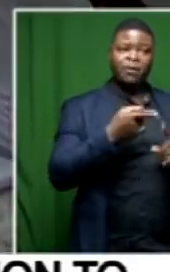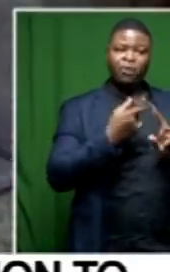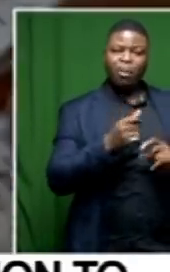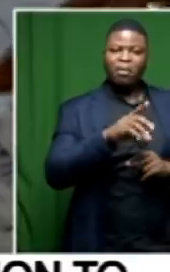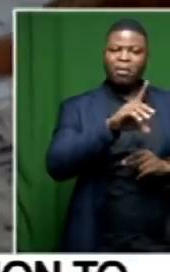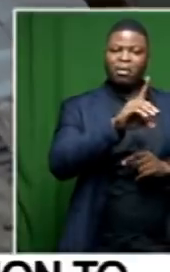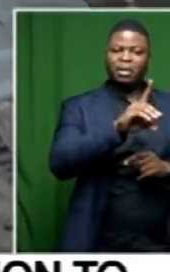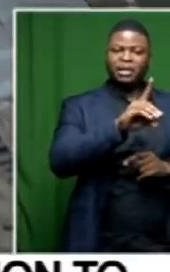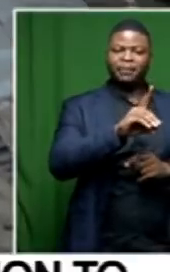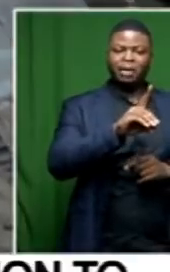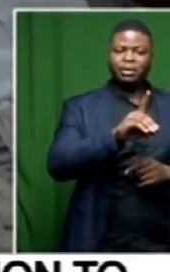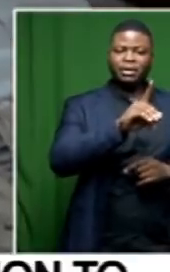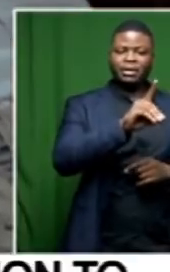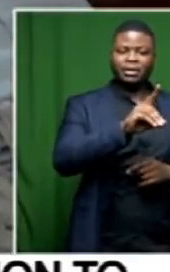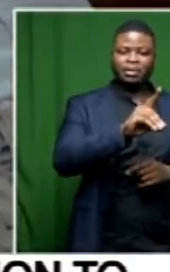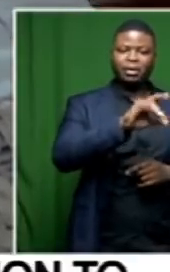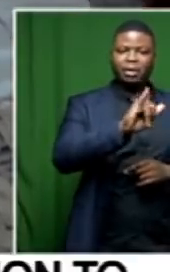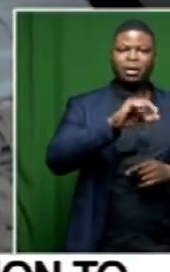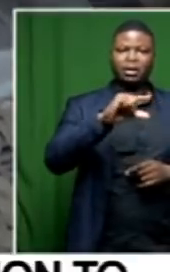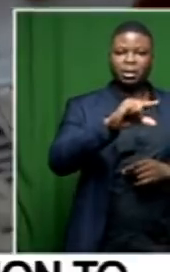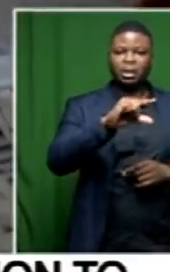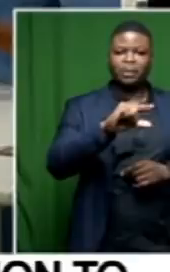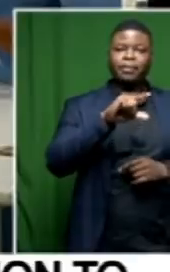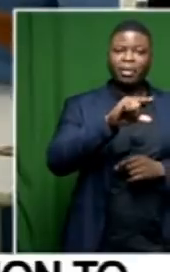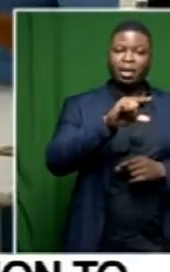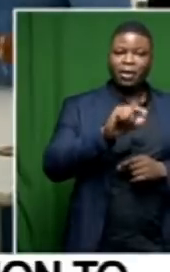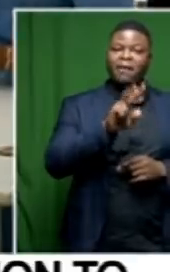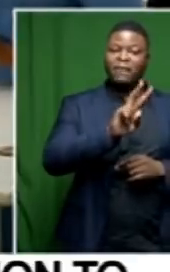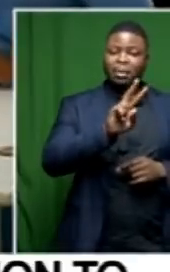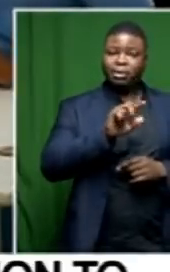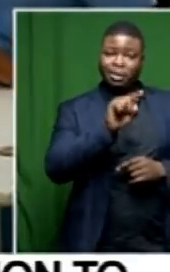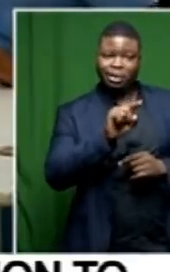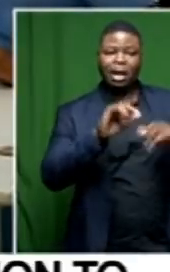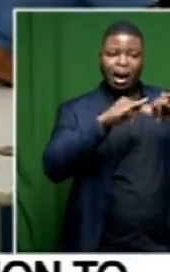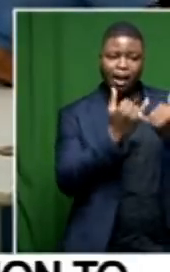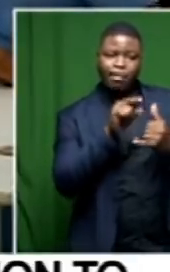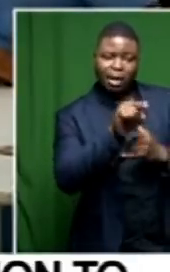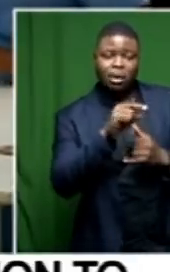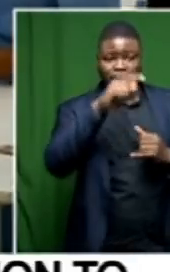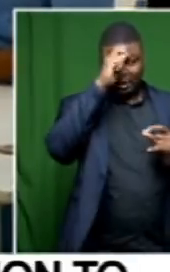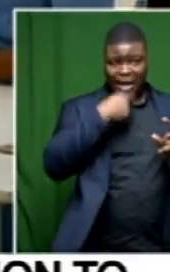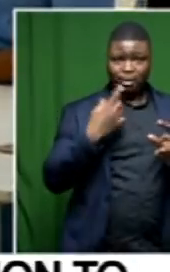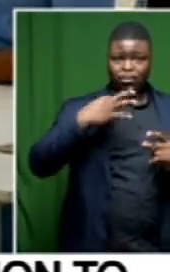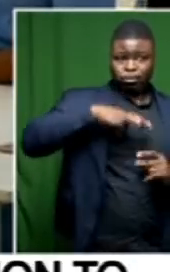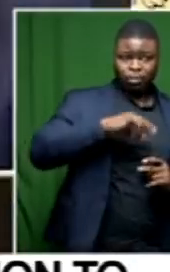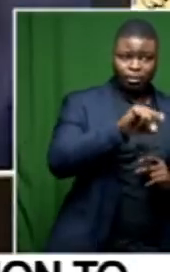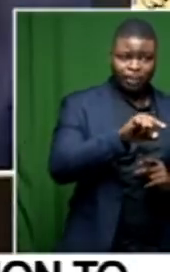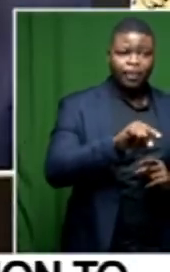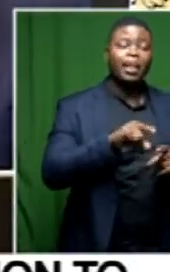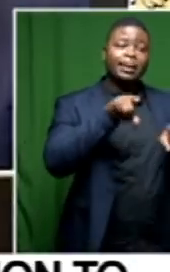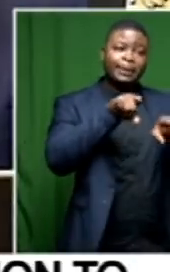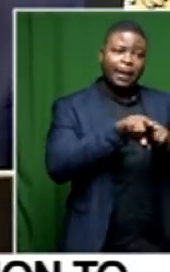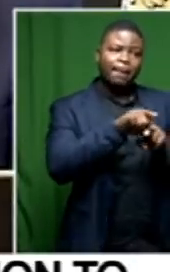construed to have been a benefit as a result of his dependent relationship with his